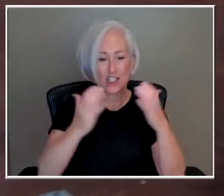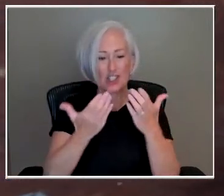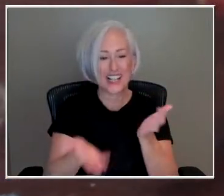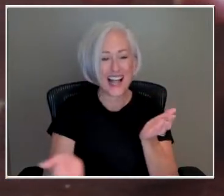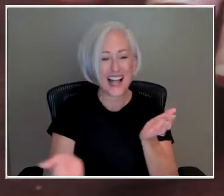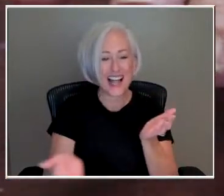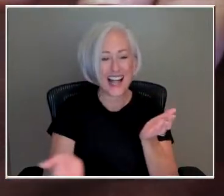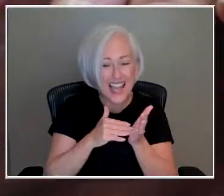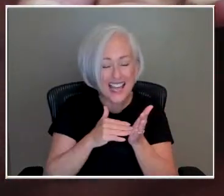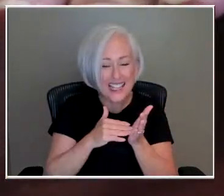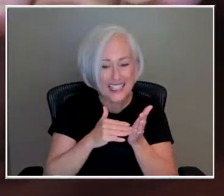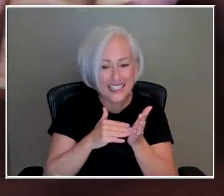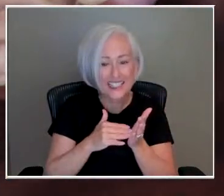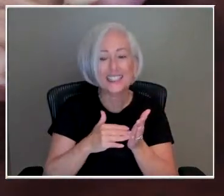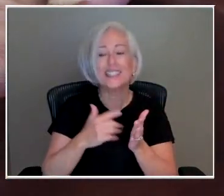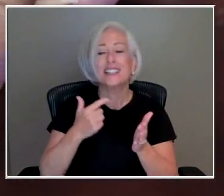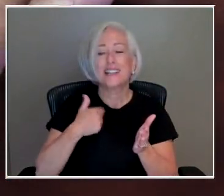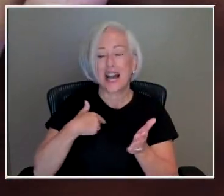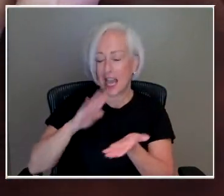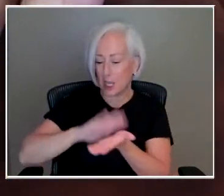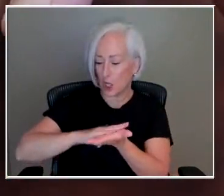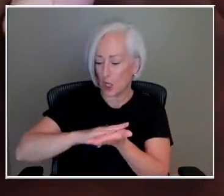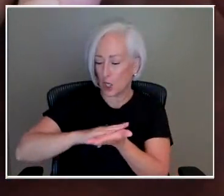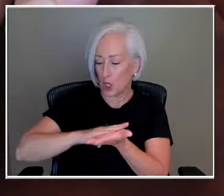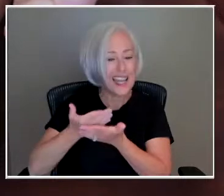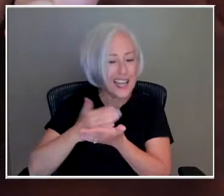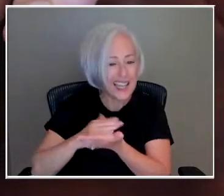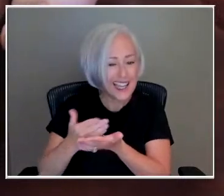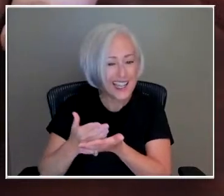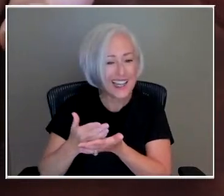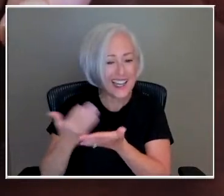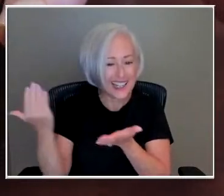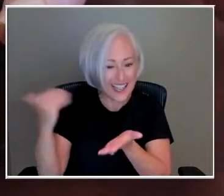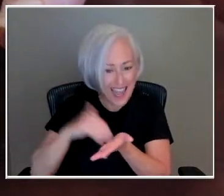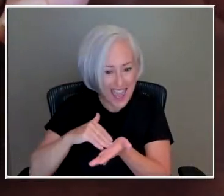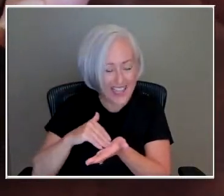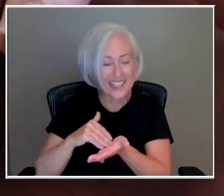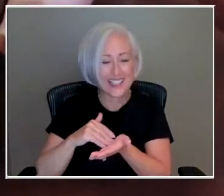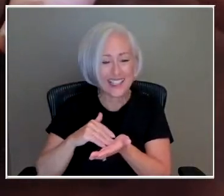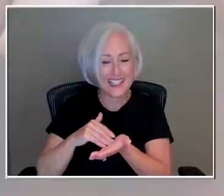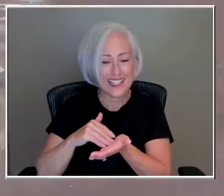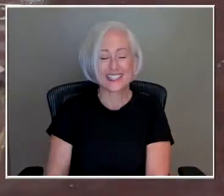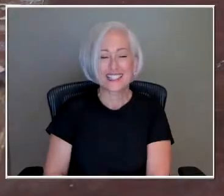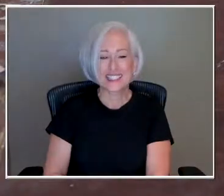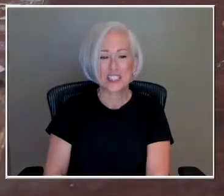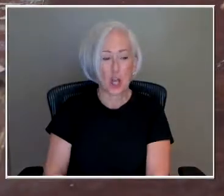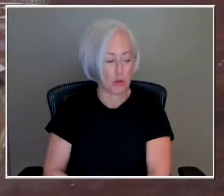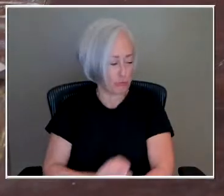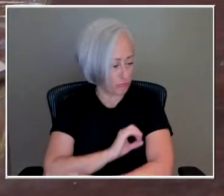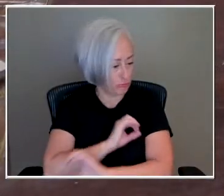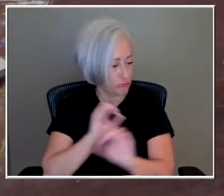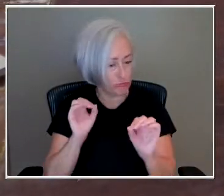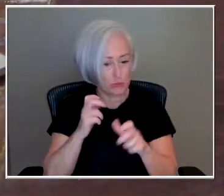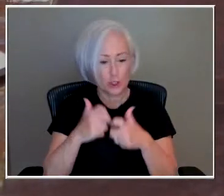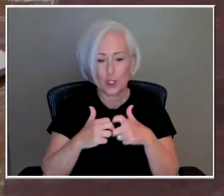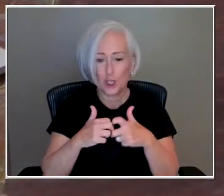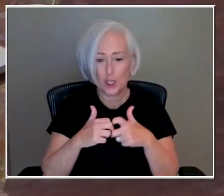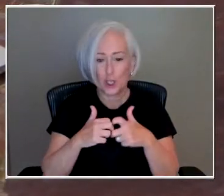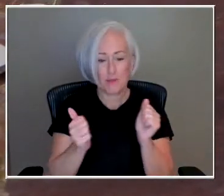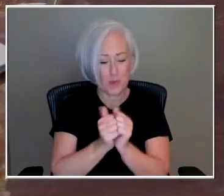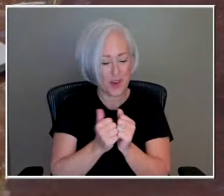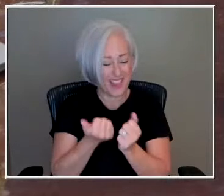and I'm in the kitchen cooking again, and I have absolutely no problem with